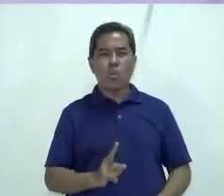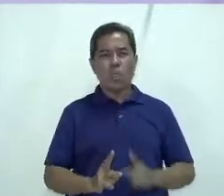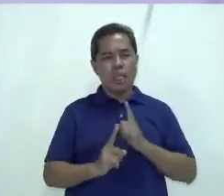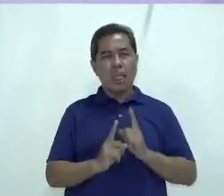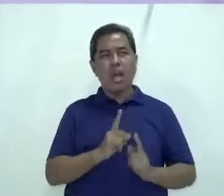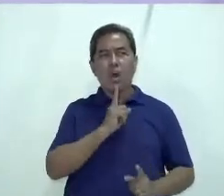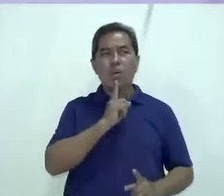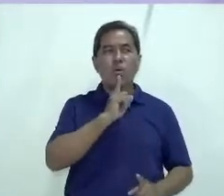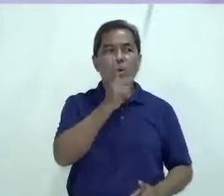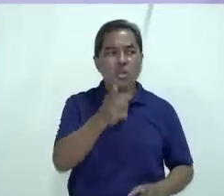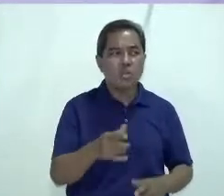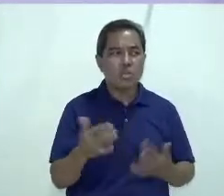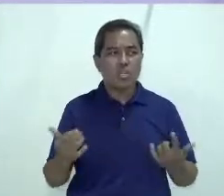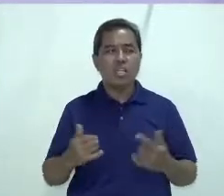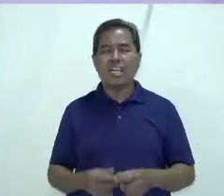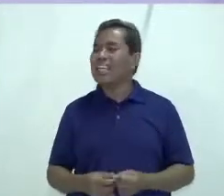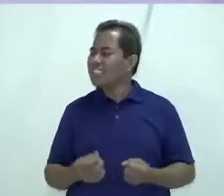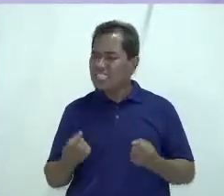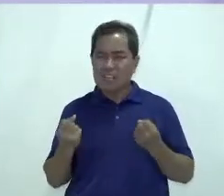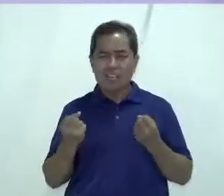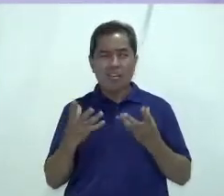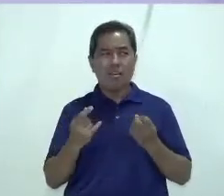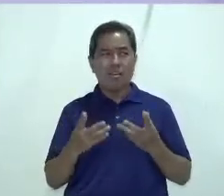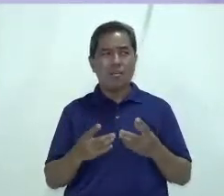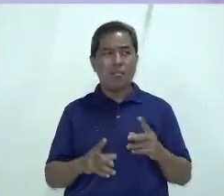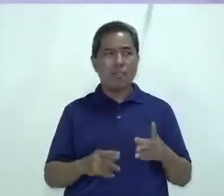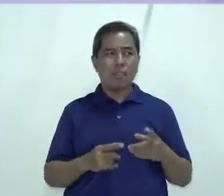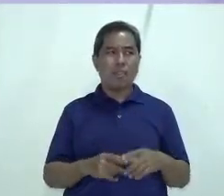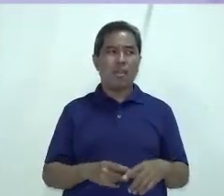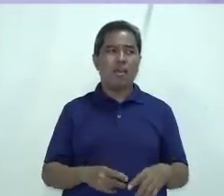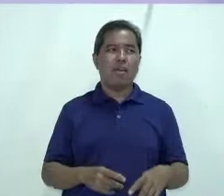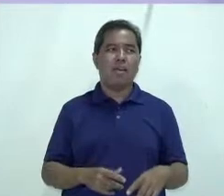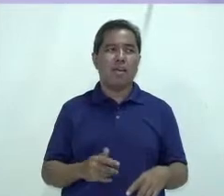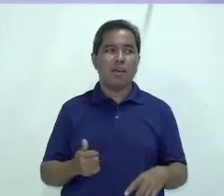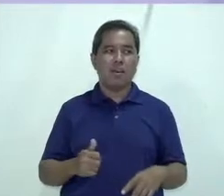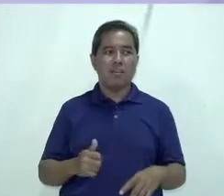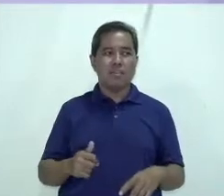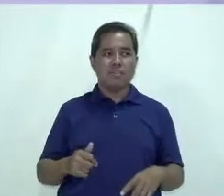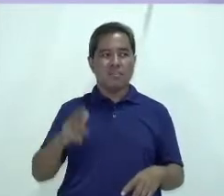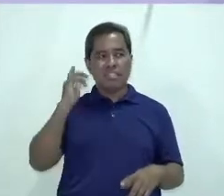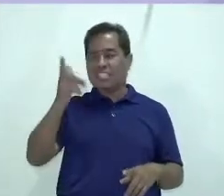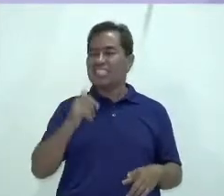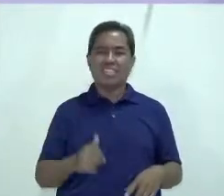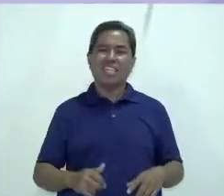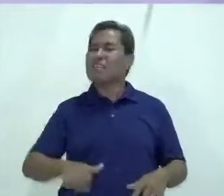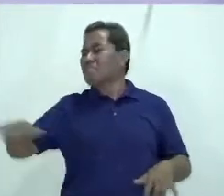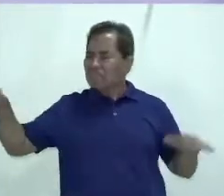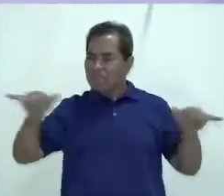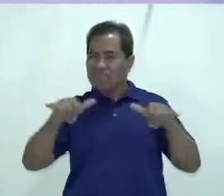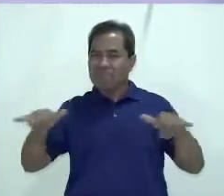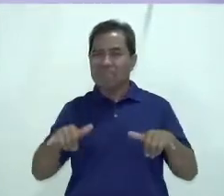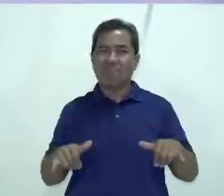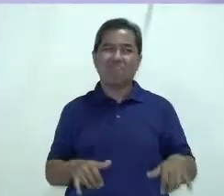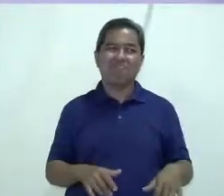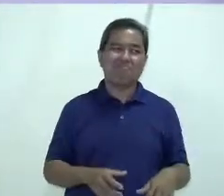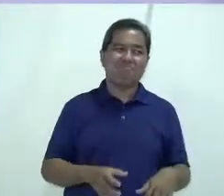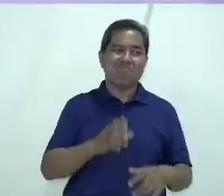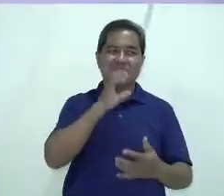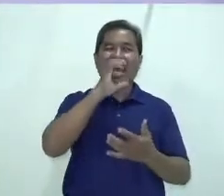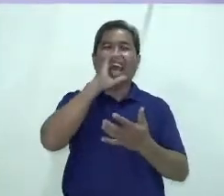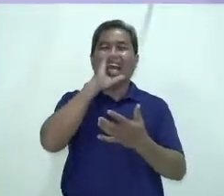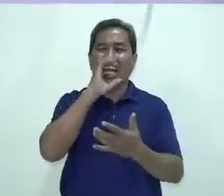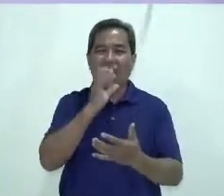these things. I mean, there's a whole bunch here. Kuya Abdiel said, you know, it's like the coffee that he has in the morning, but 100 times better than